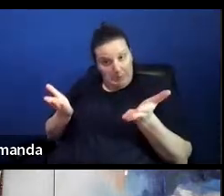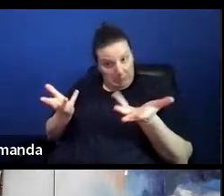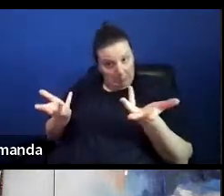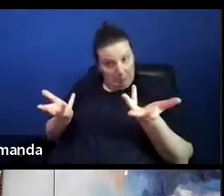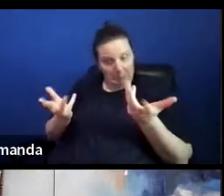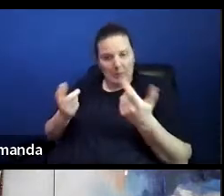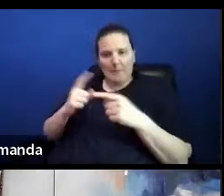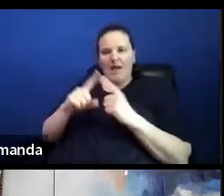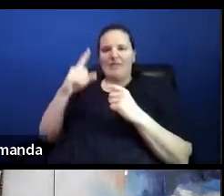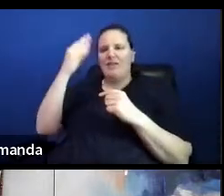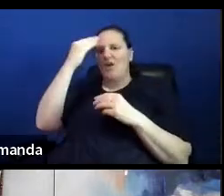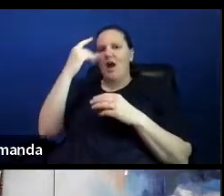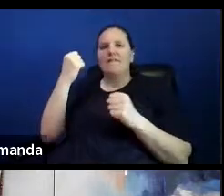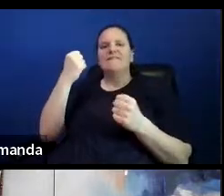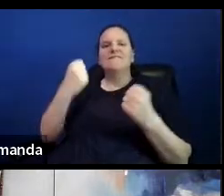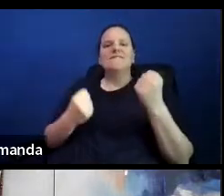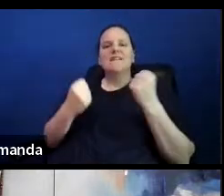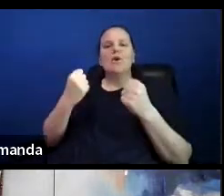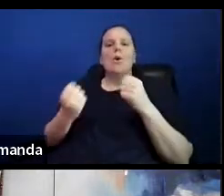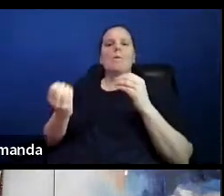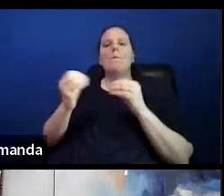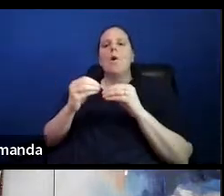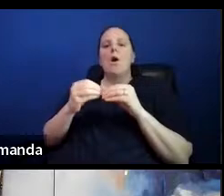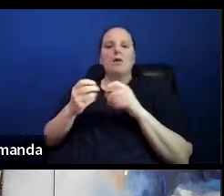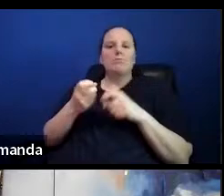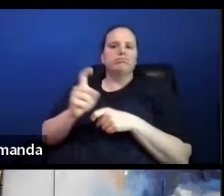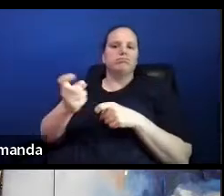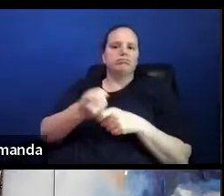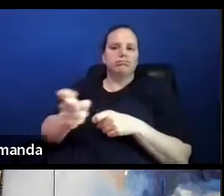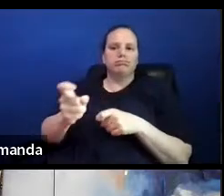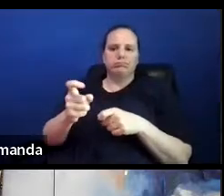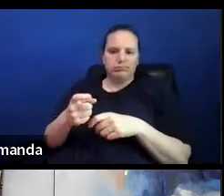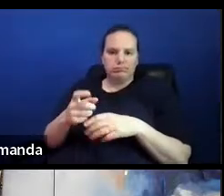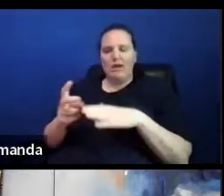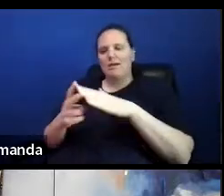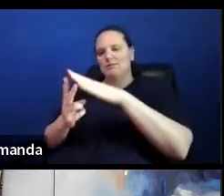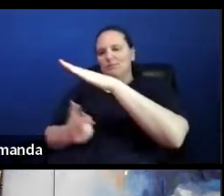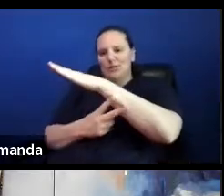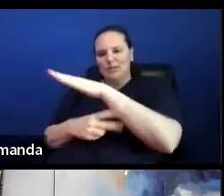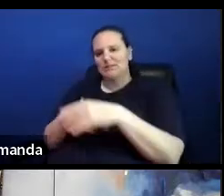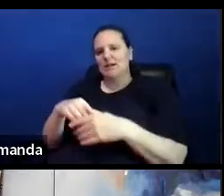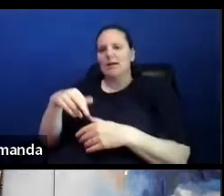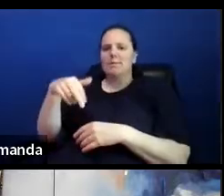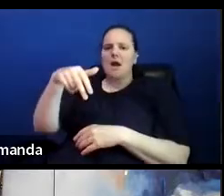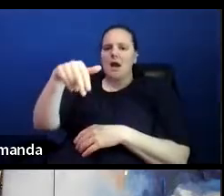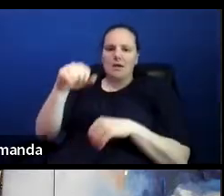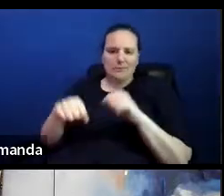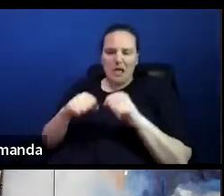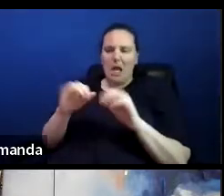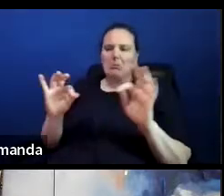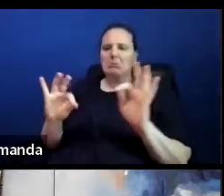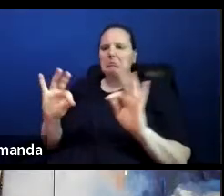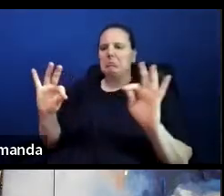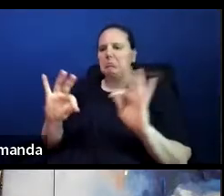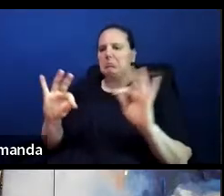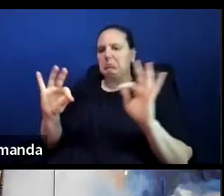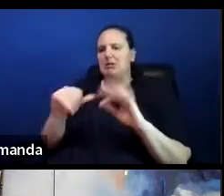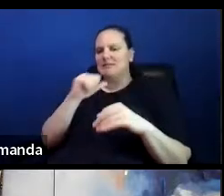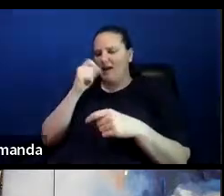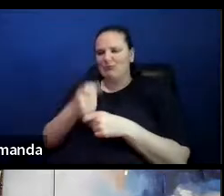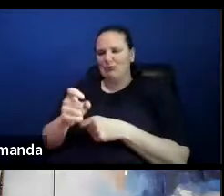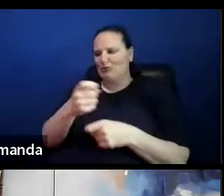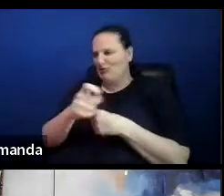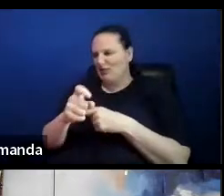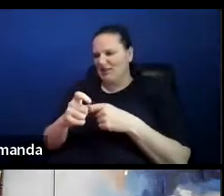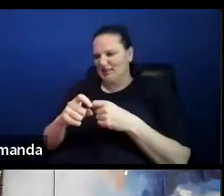that vehicles put a little more wear and tear on the interstate. Bikes and pedestrians don't really put wear and tear